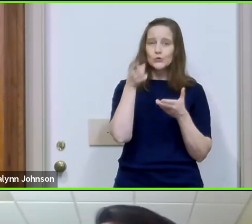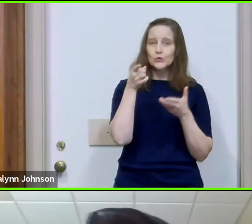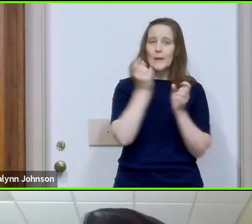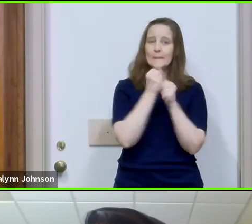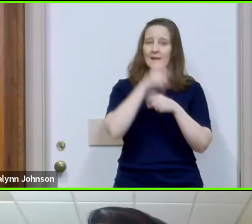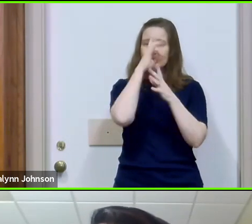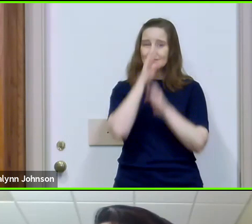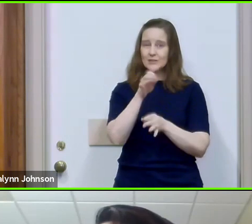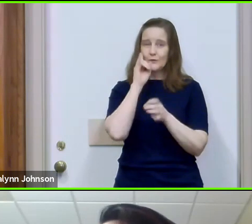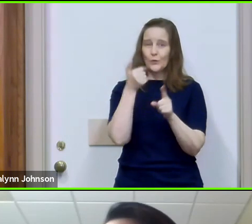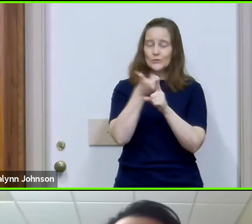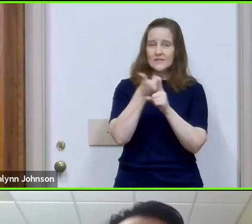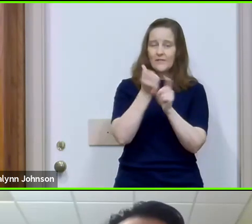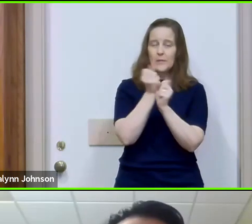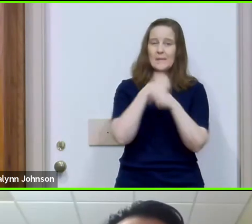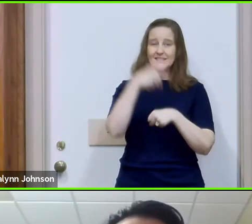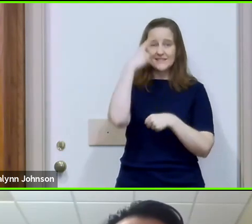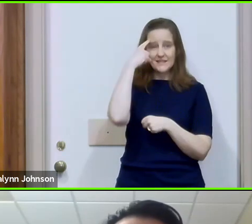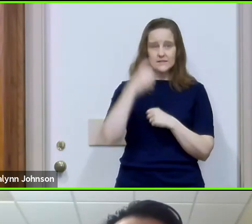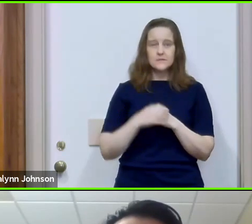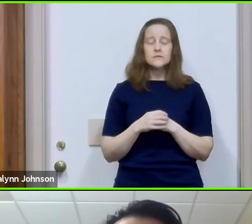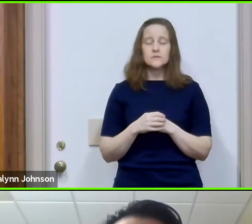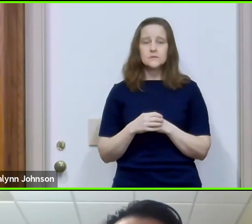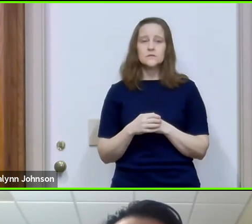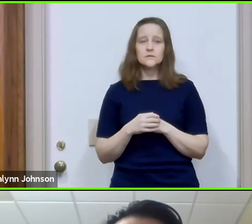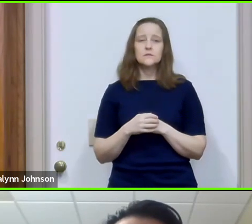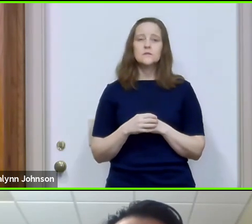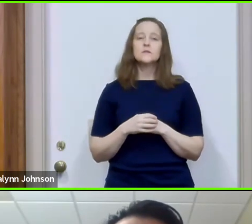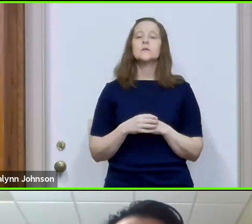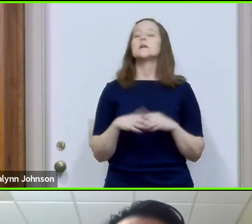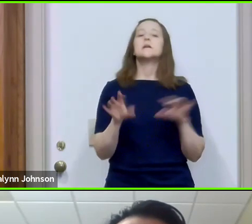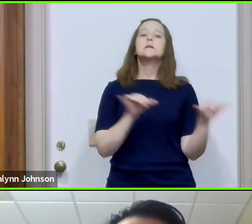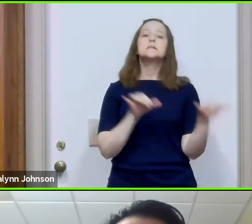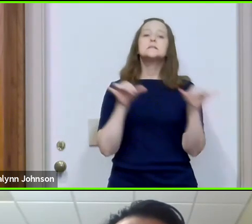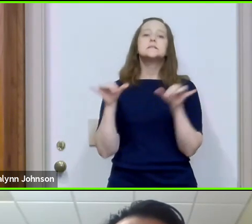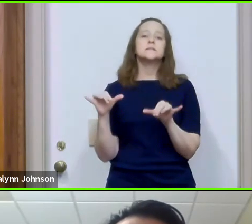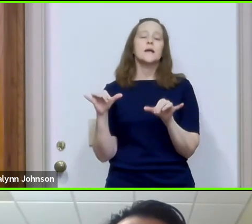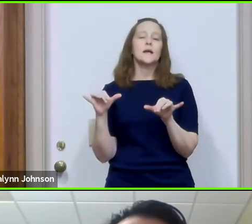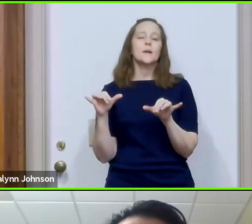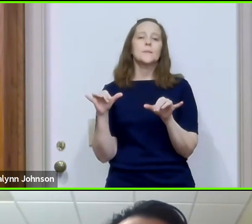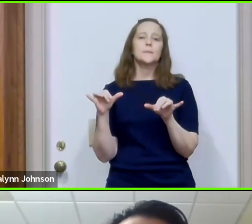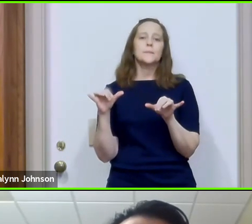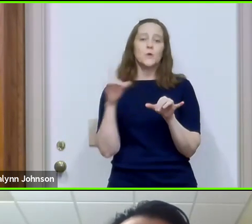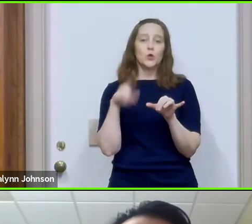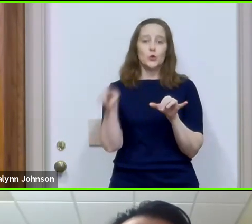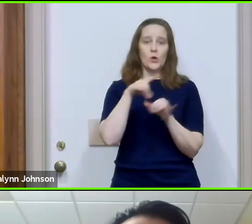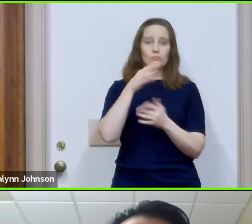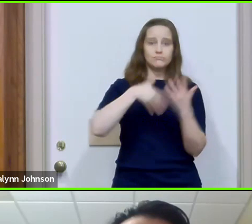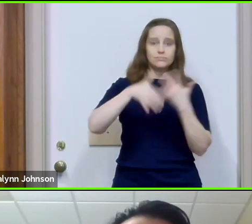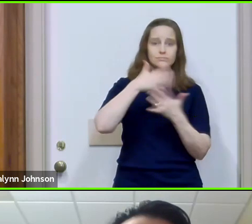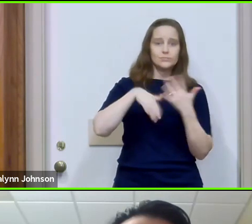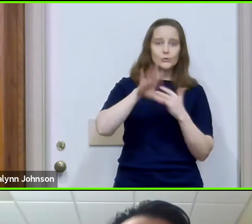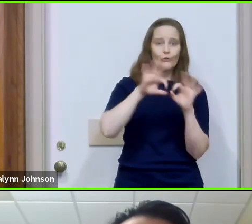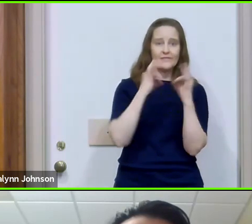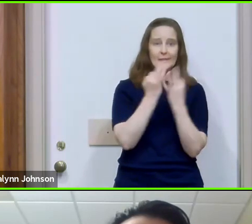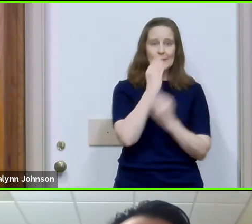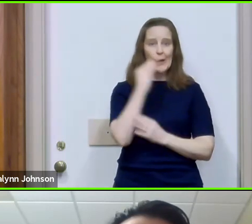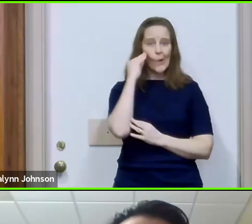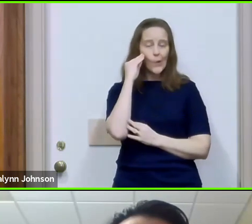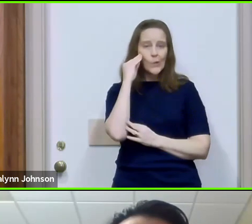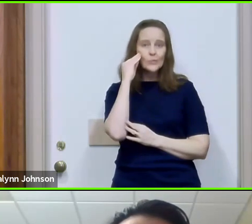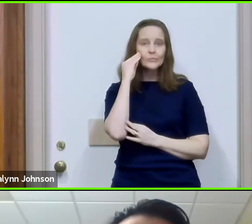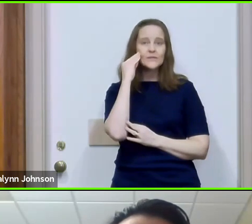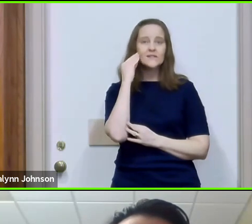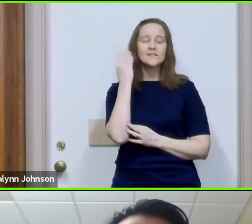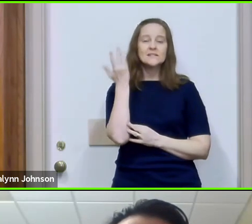that make the most sense for them. In the same way that you are around your family at home, those